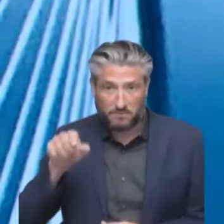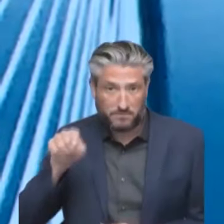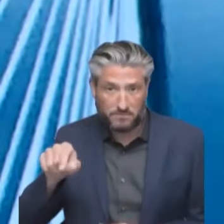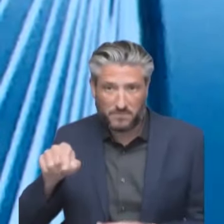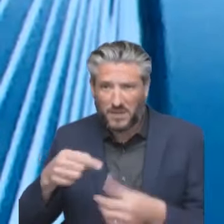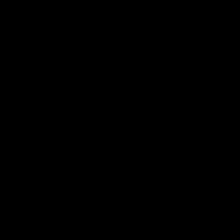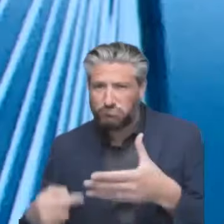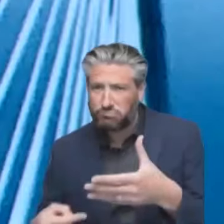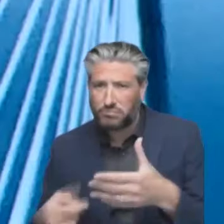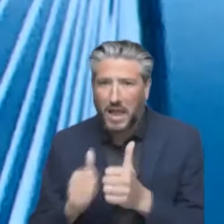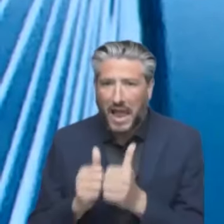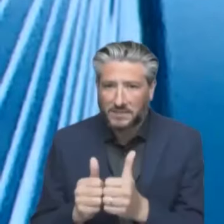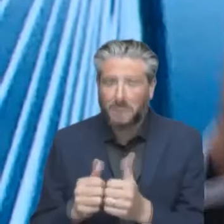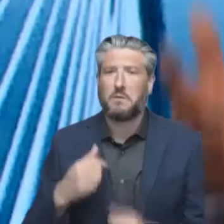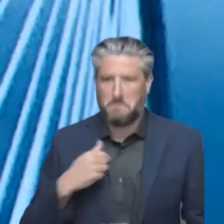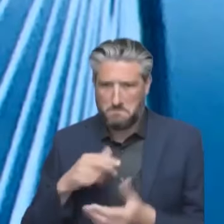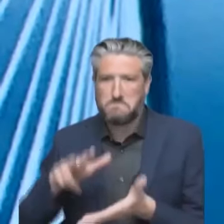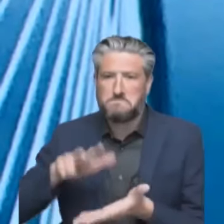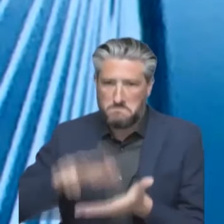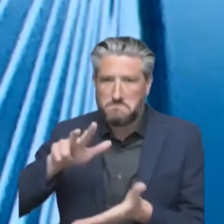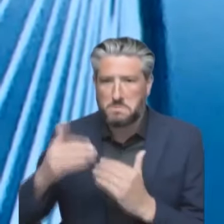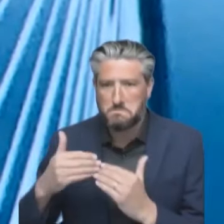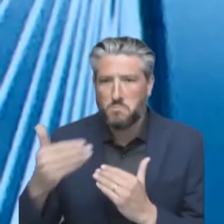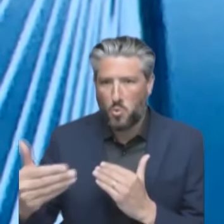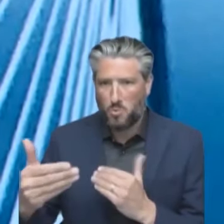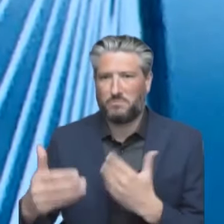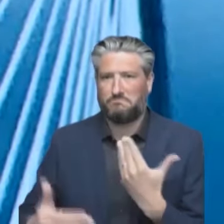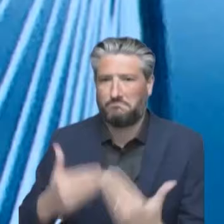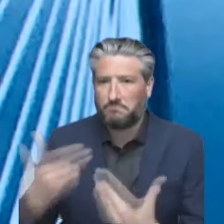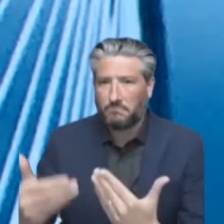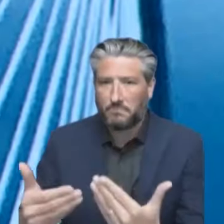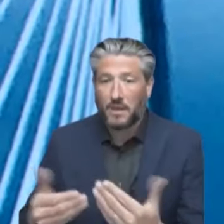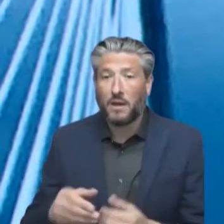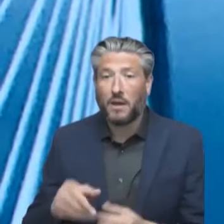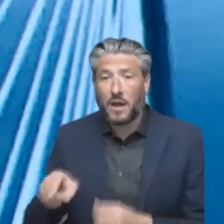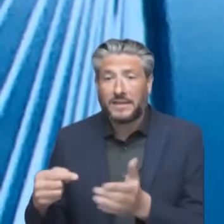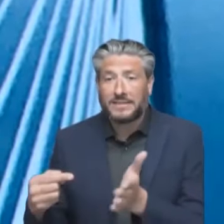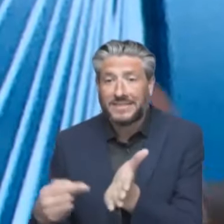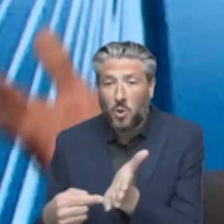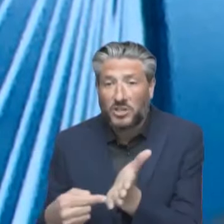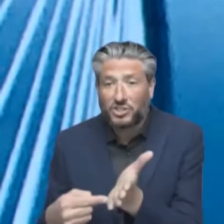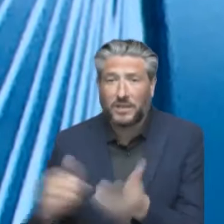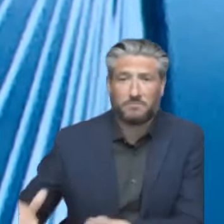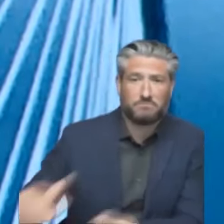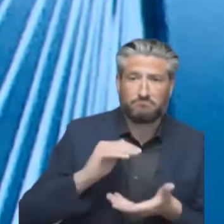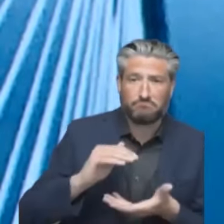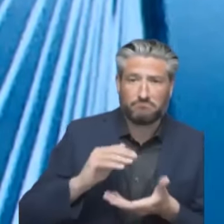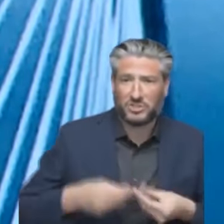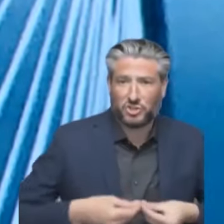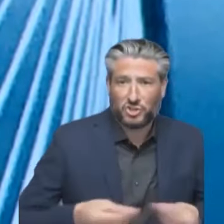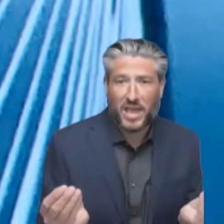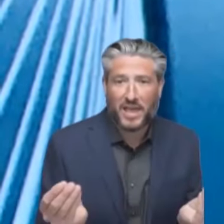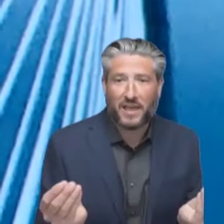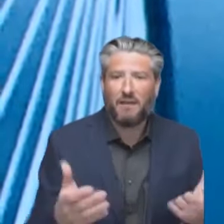when we continue our work sharing technologies. For example, the Nissan Juke uses Renault's e-tech technology, and